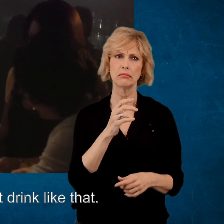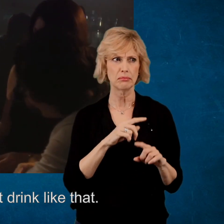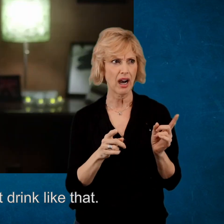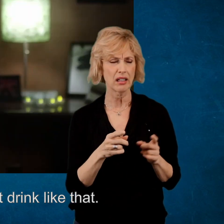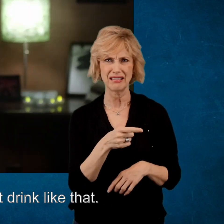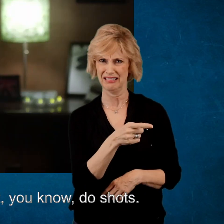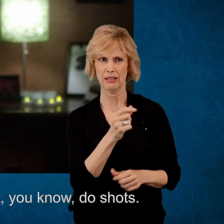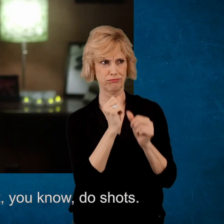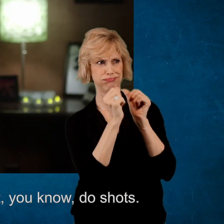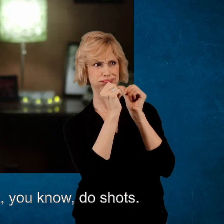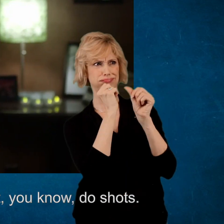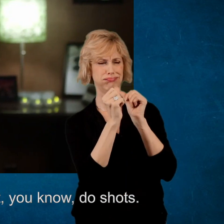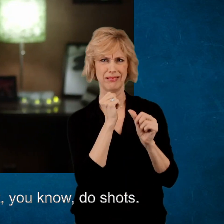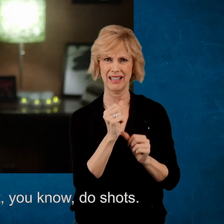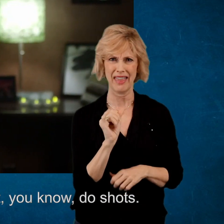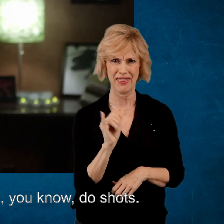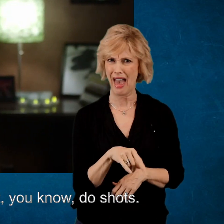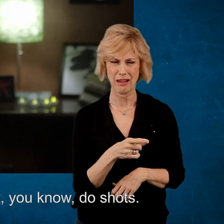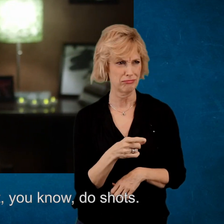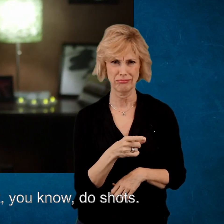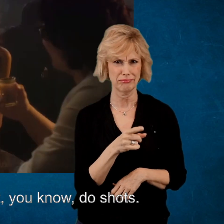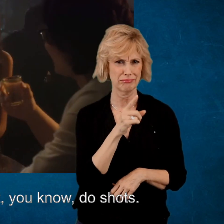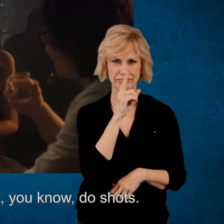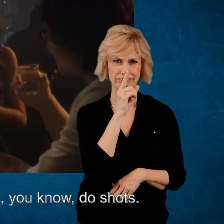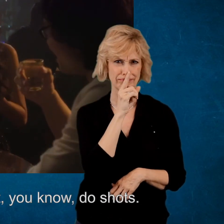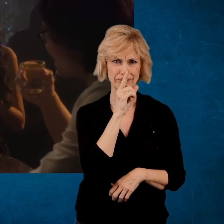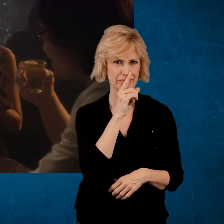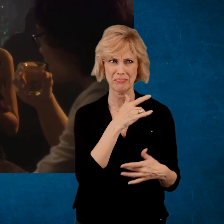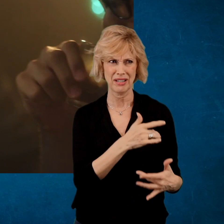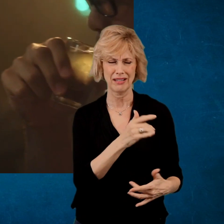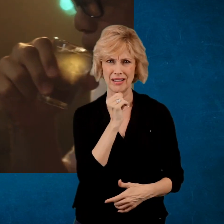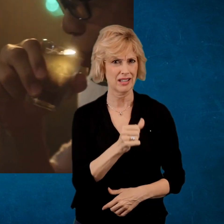like that. She normally doesn't, you know, do shots.